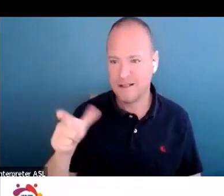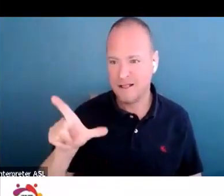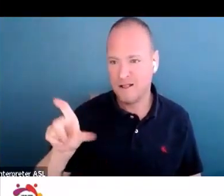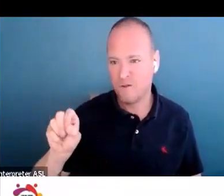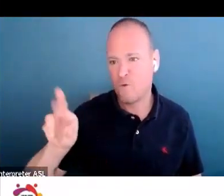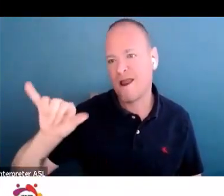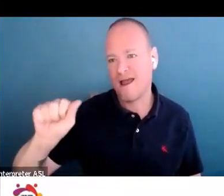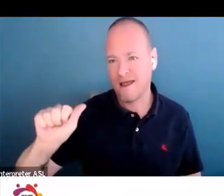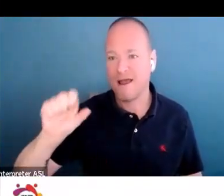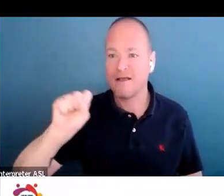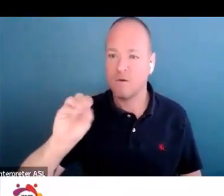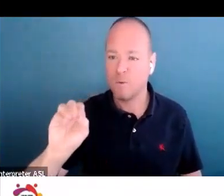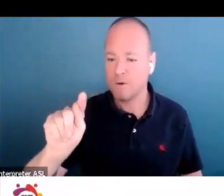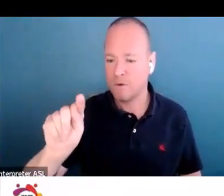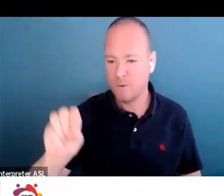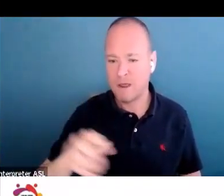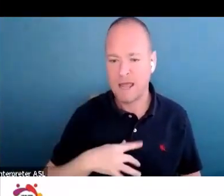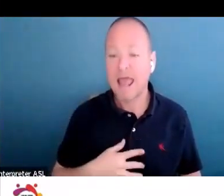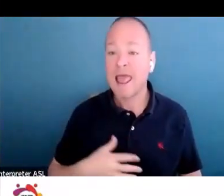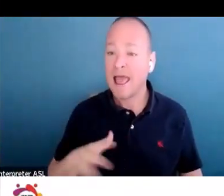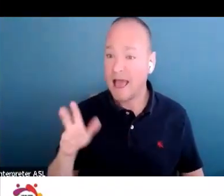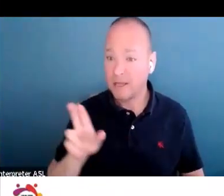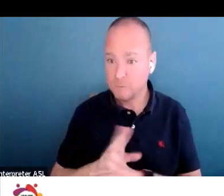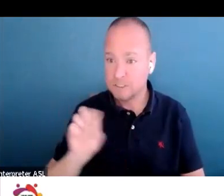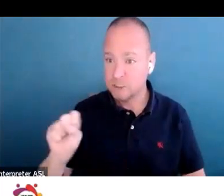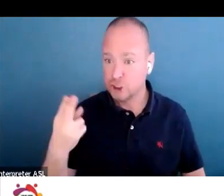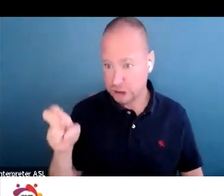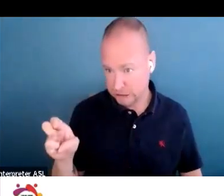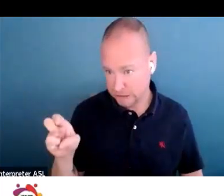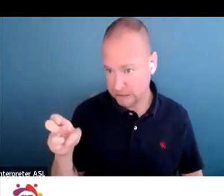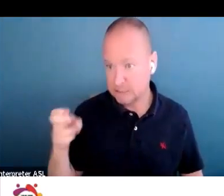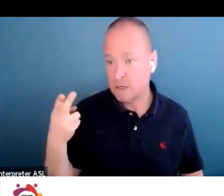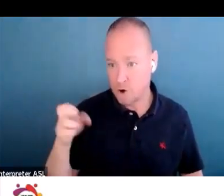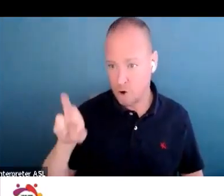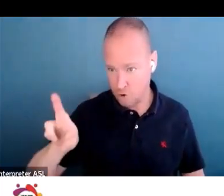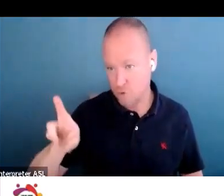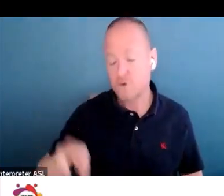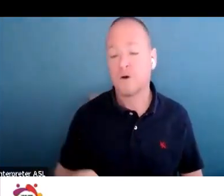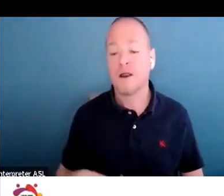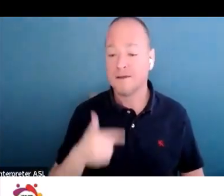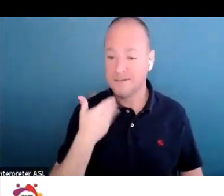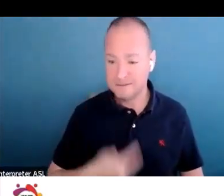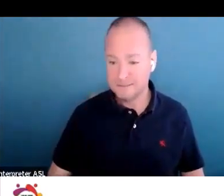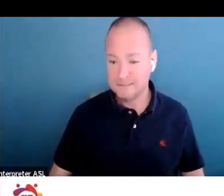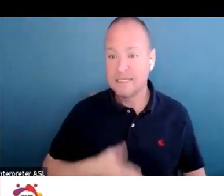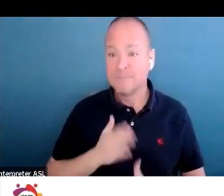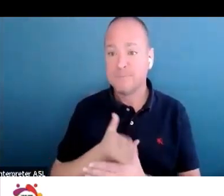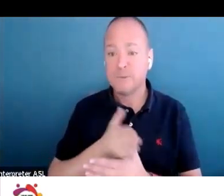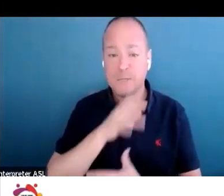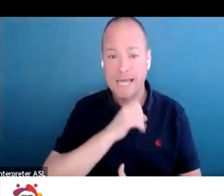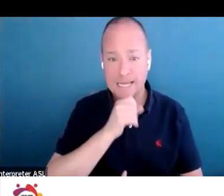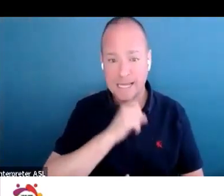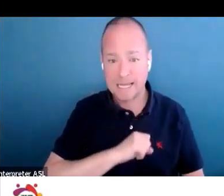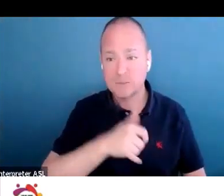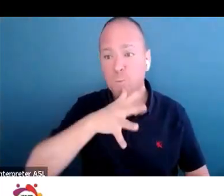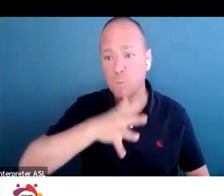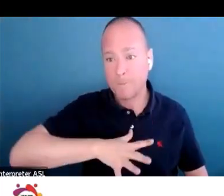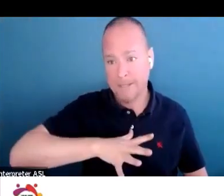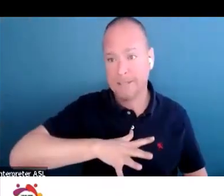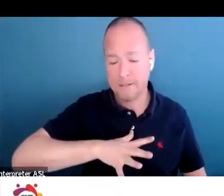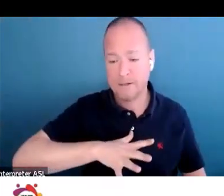Soto. I go by she, her. I'm a middle-aged woman